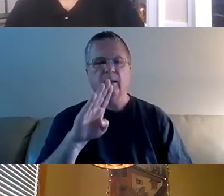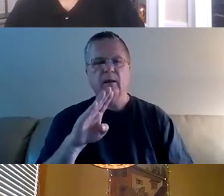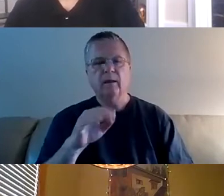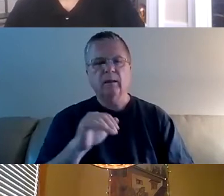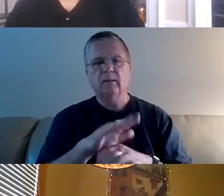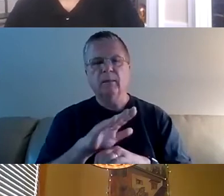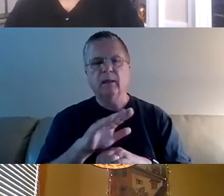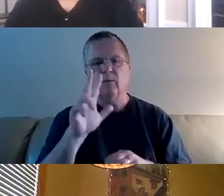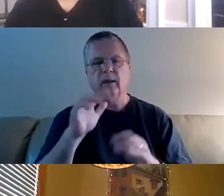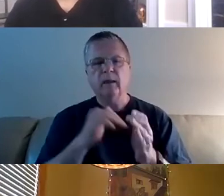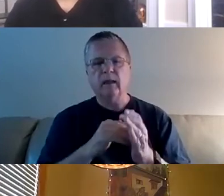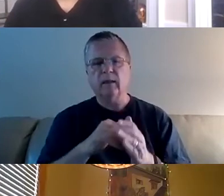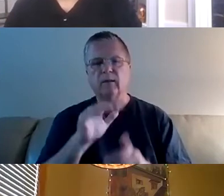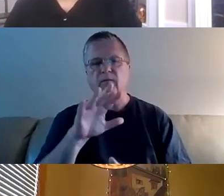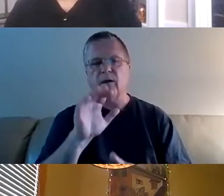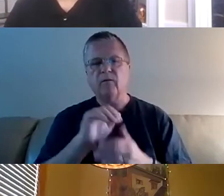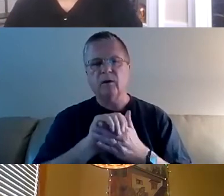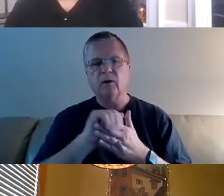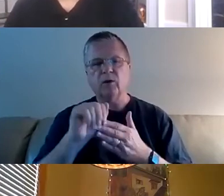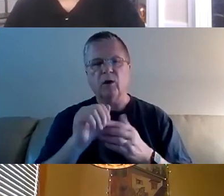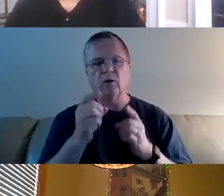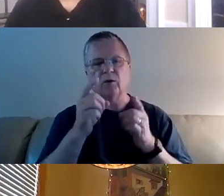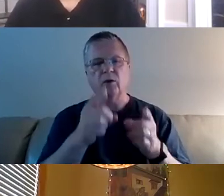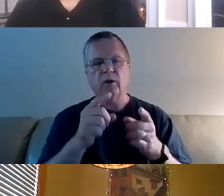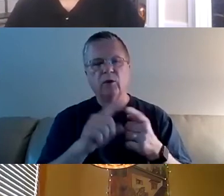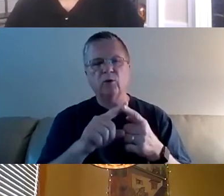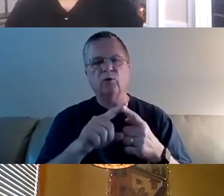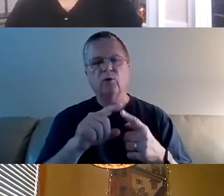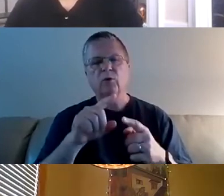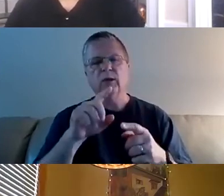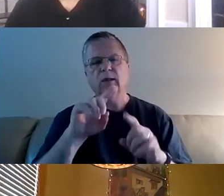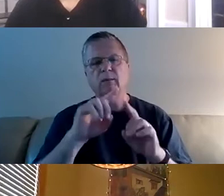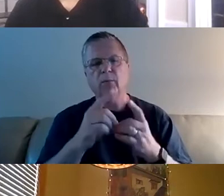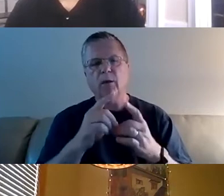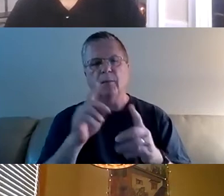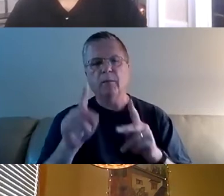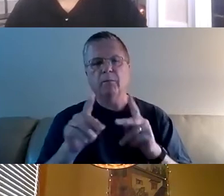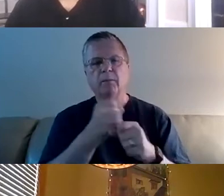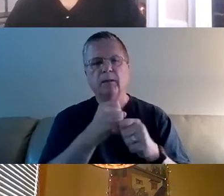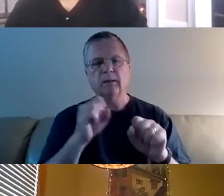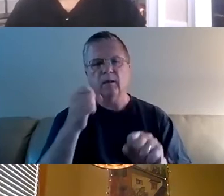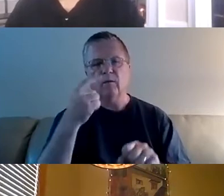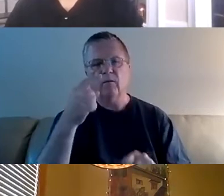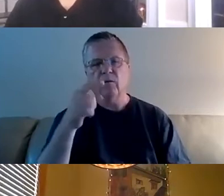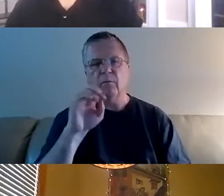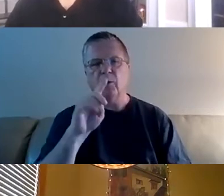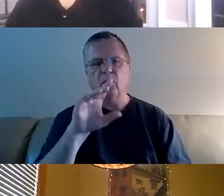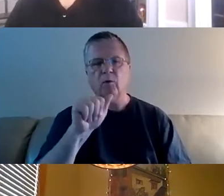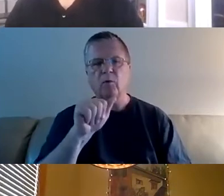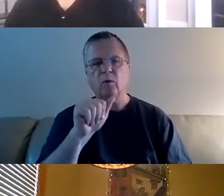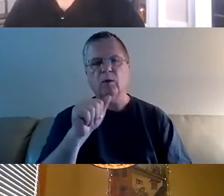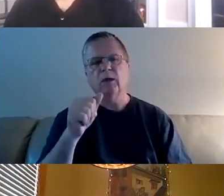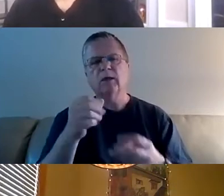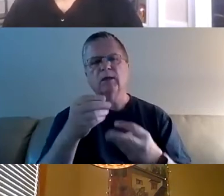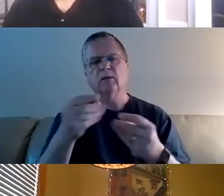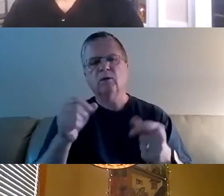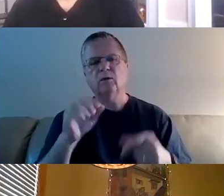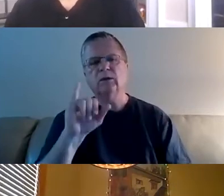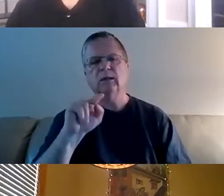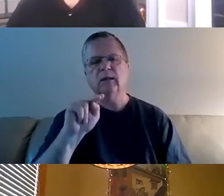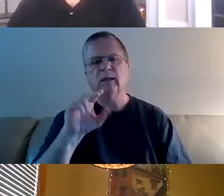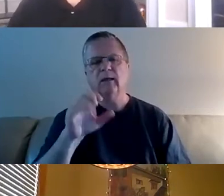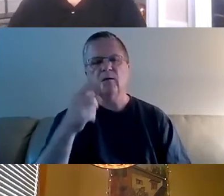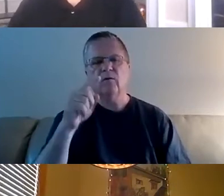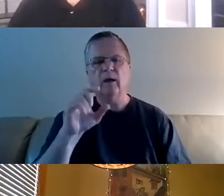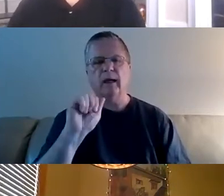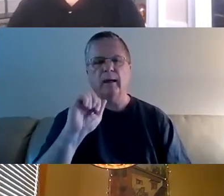a $3,500 donation to the Department of Public Safety from Motorola Solutions, Inc. of an